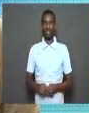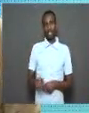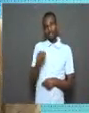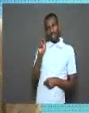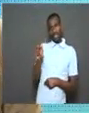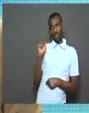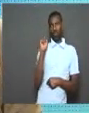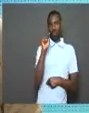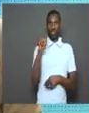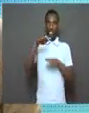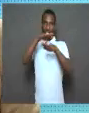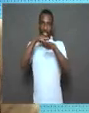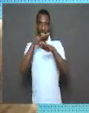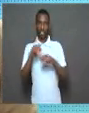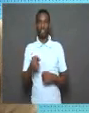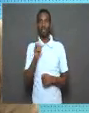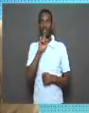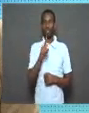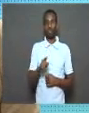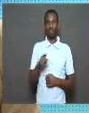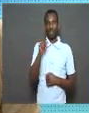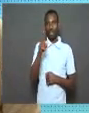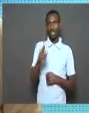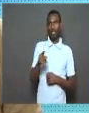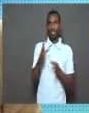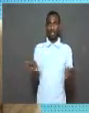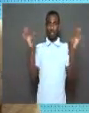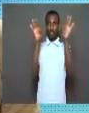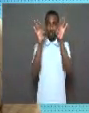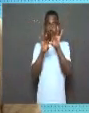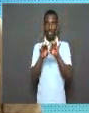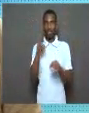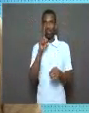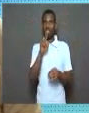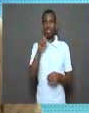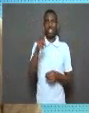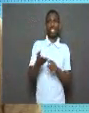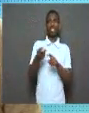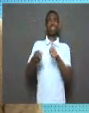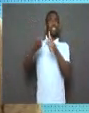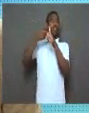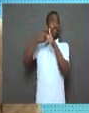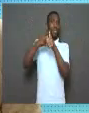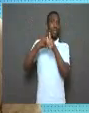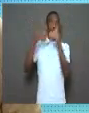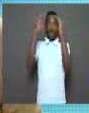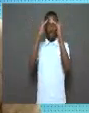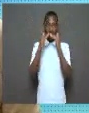At this point, it is important to note that since in the original